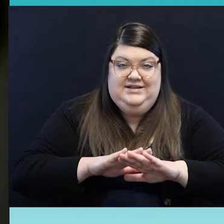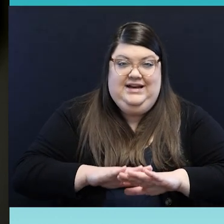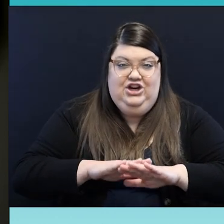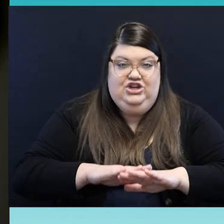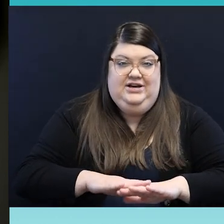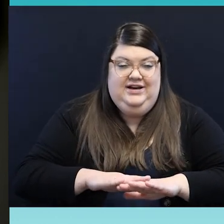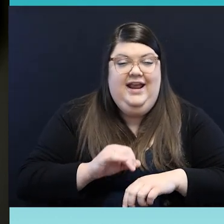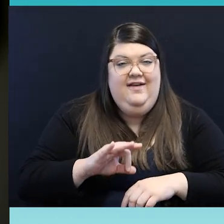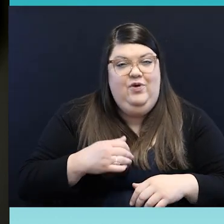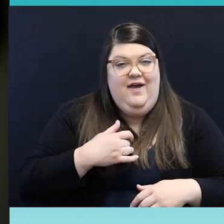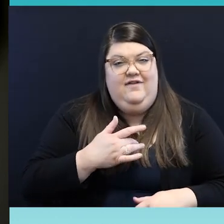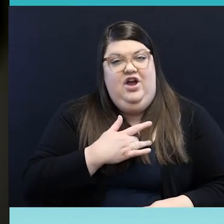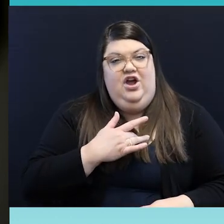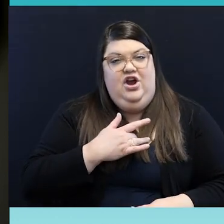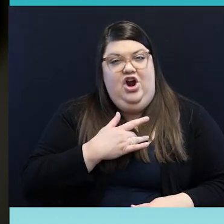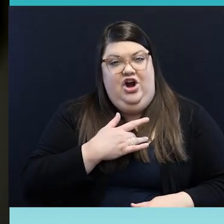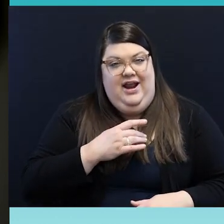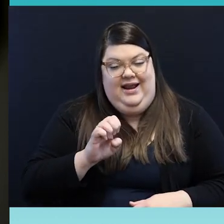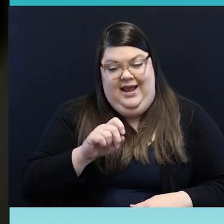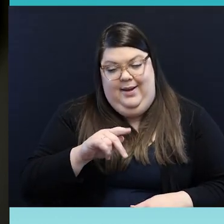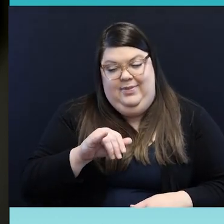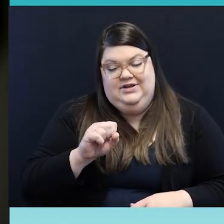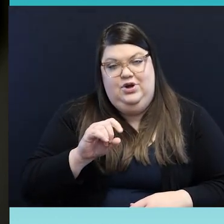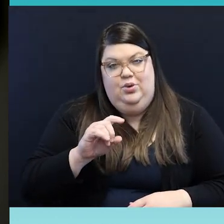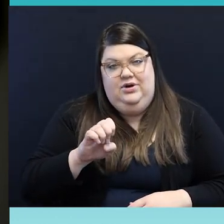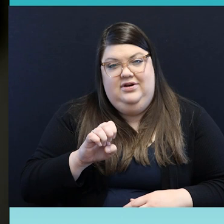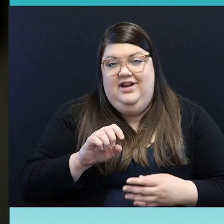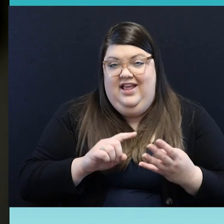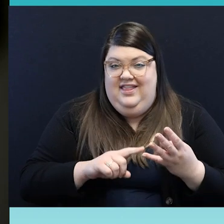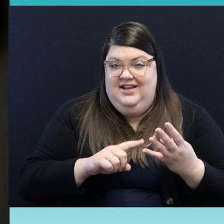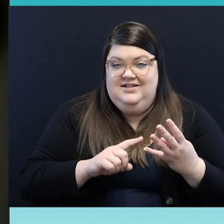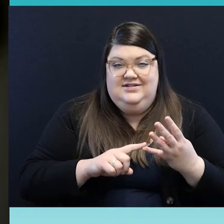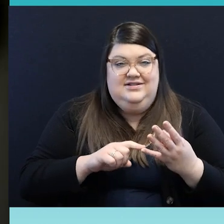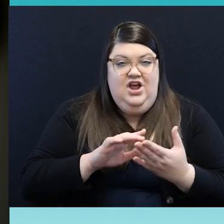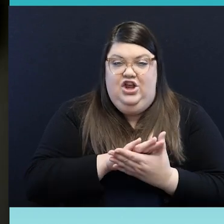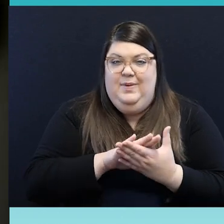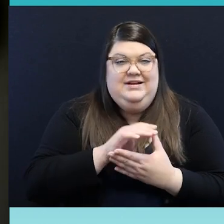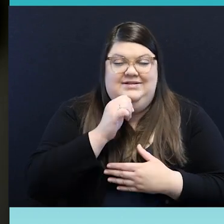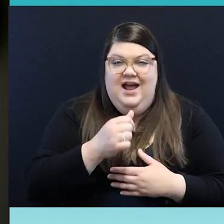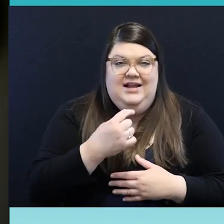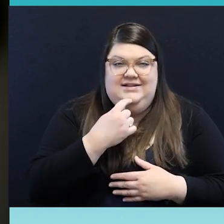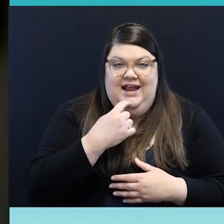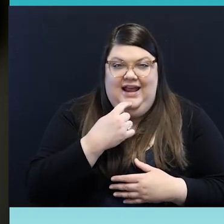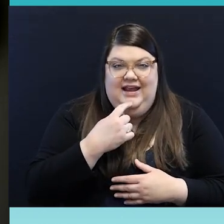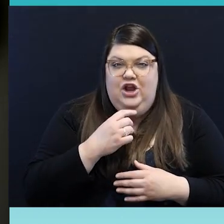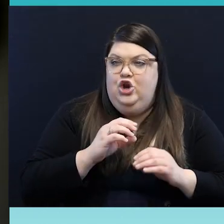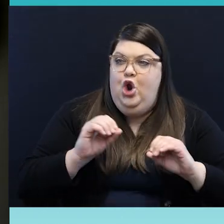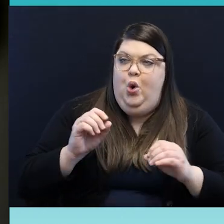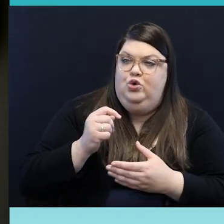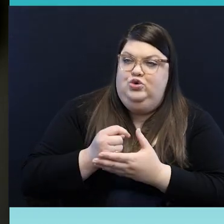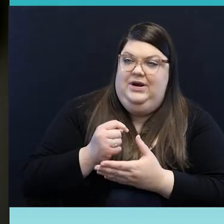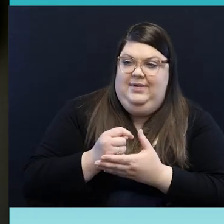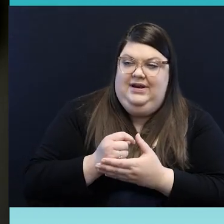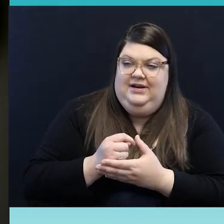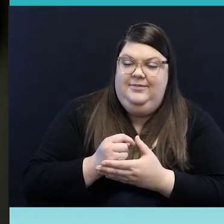a cardiac episode. That document does not say that you will not get treated,